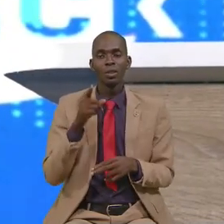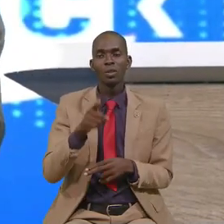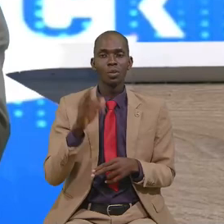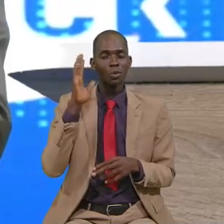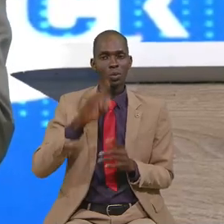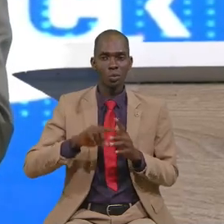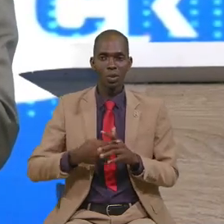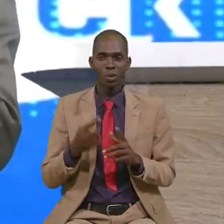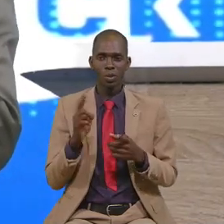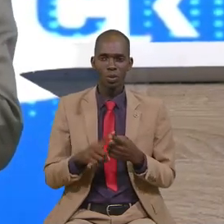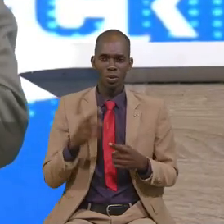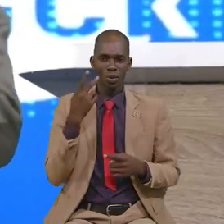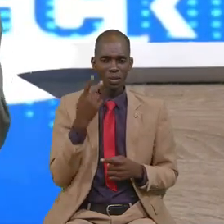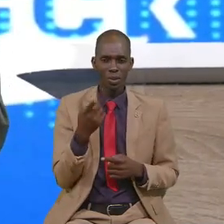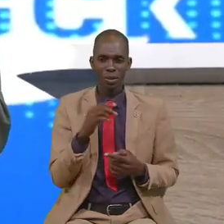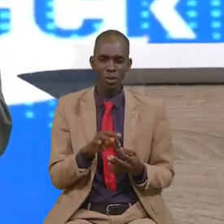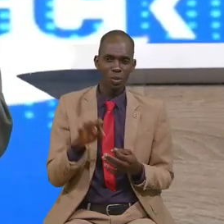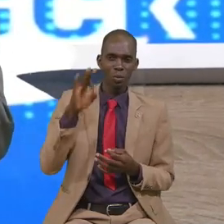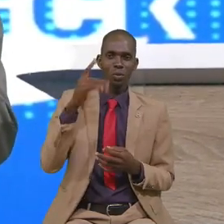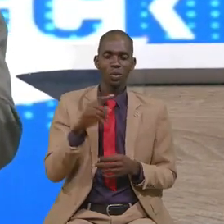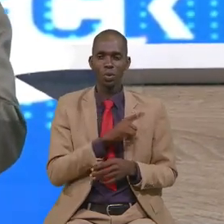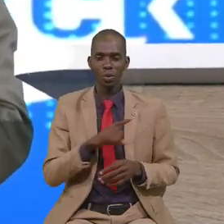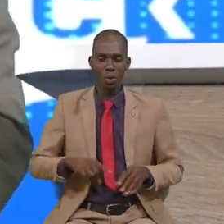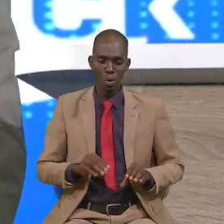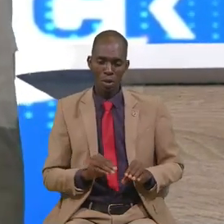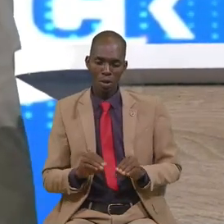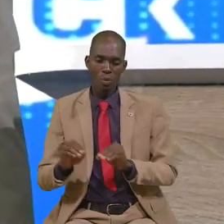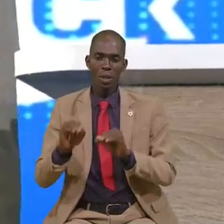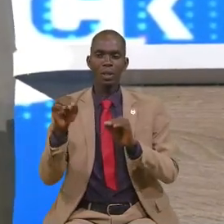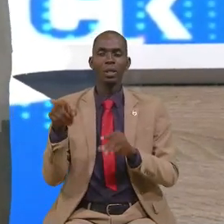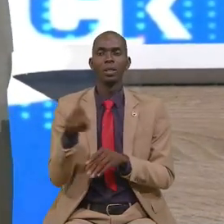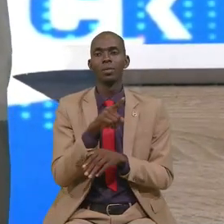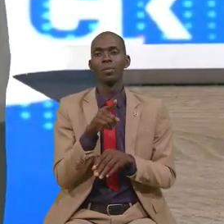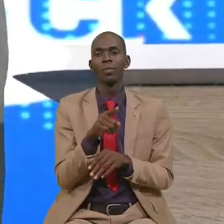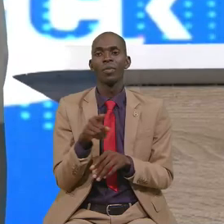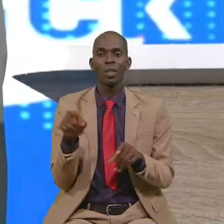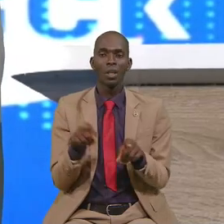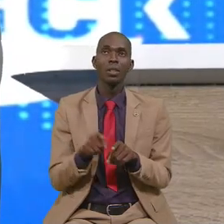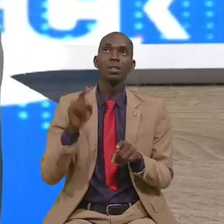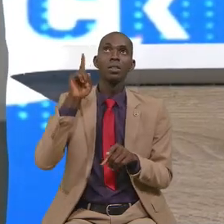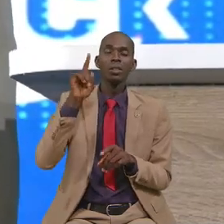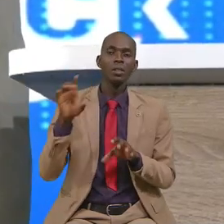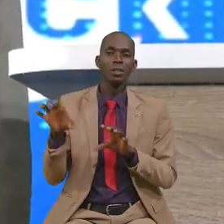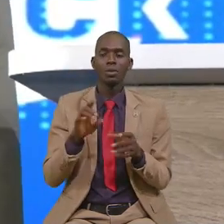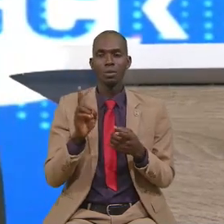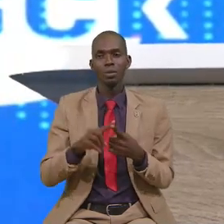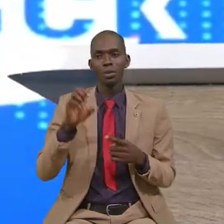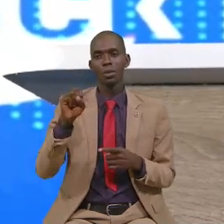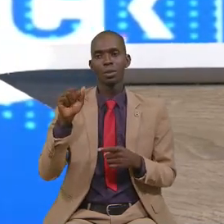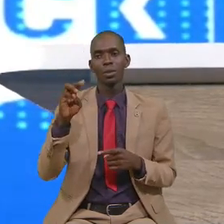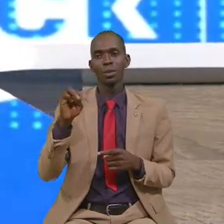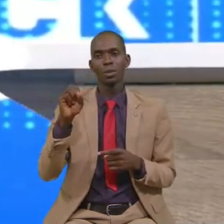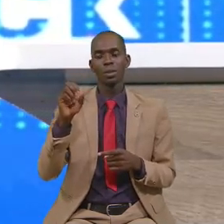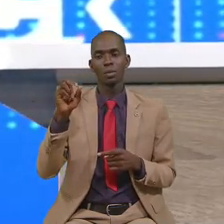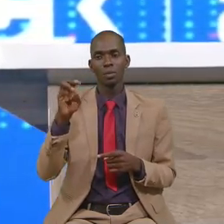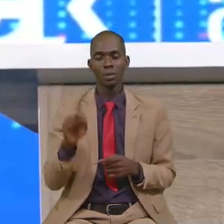the Spirit of the Lord moving you as it did unto Samson. And at